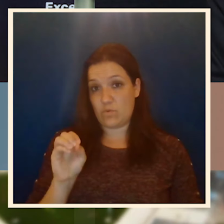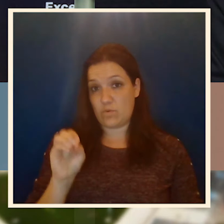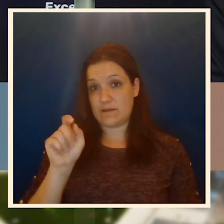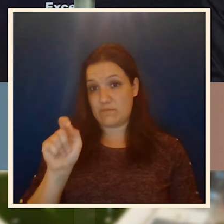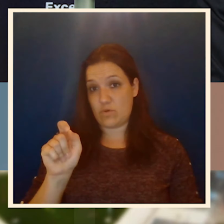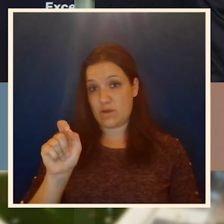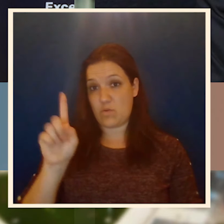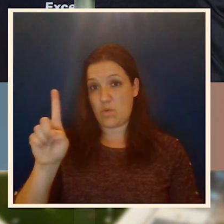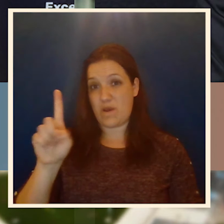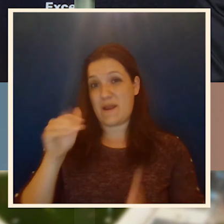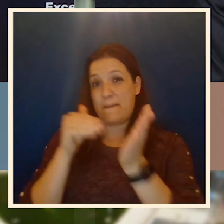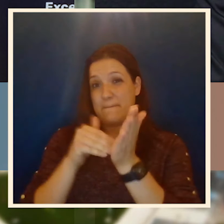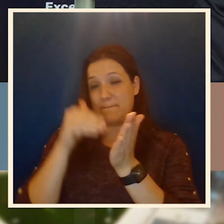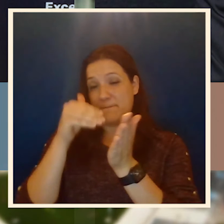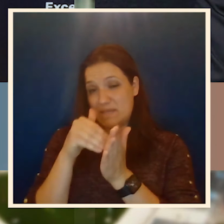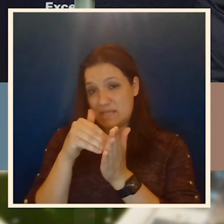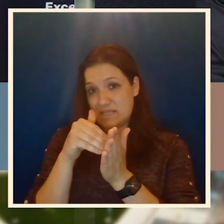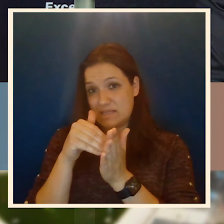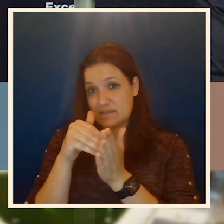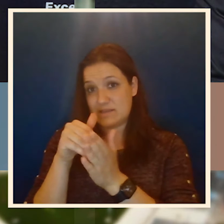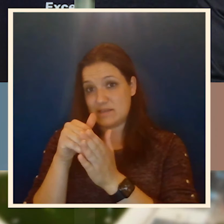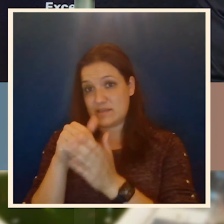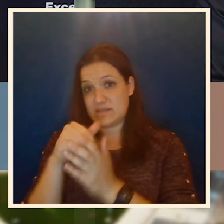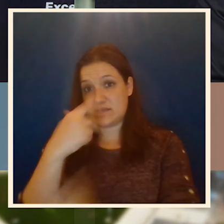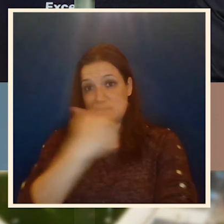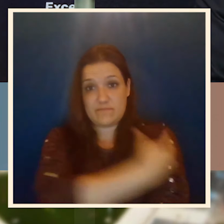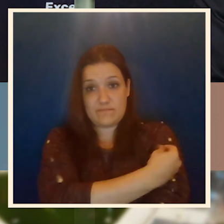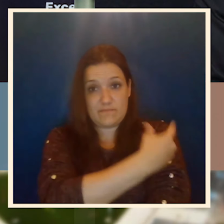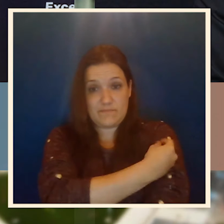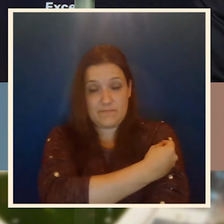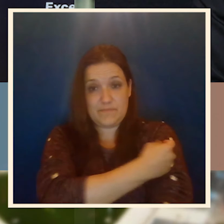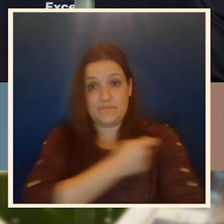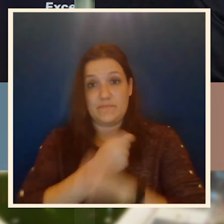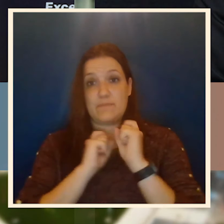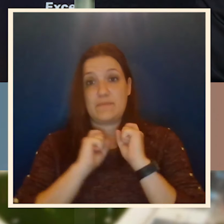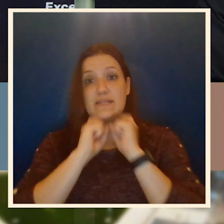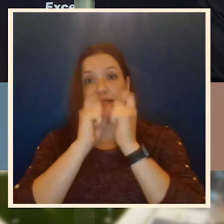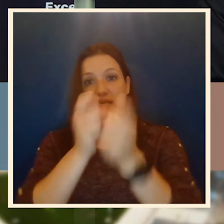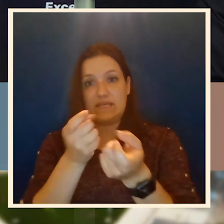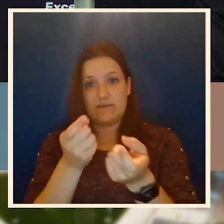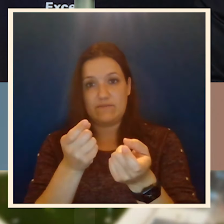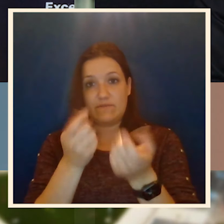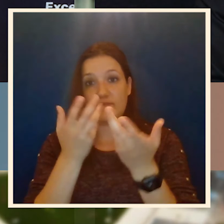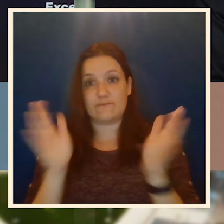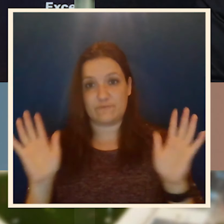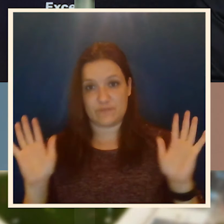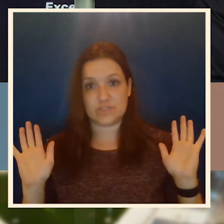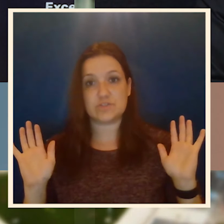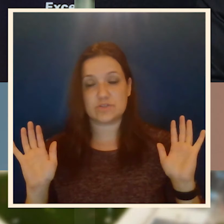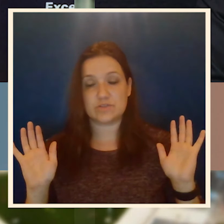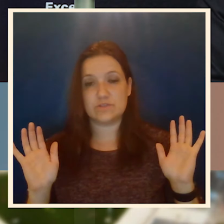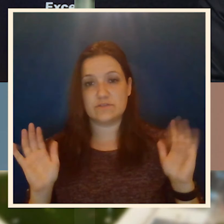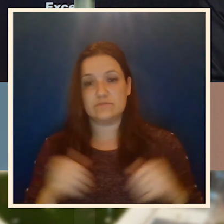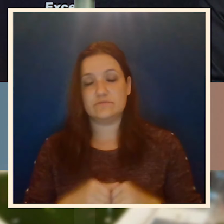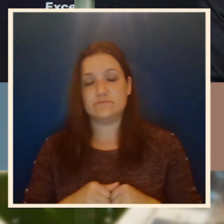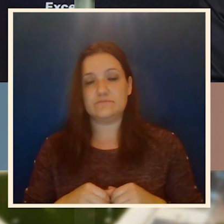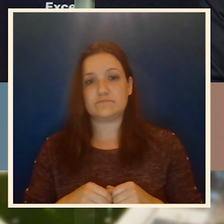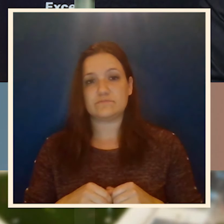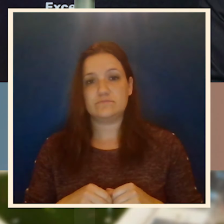February. There have now been 40.1 million doses of the vaccine that have